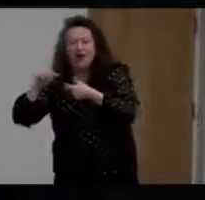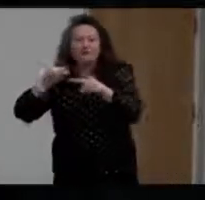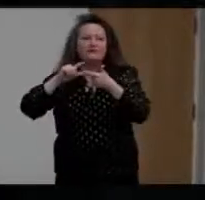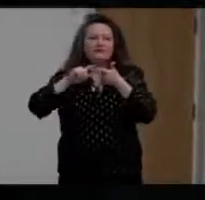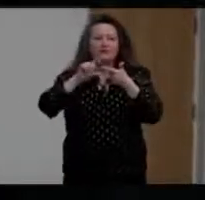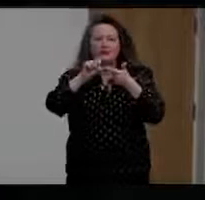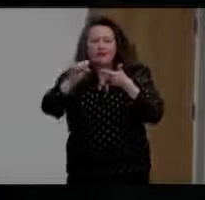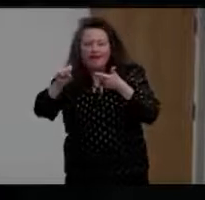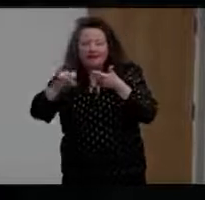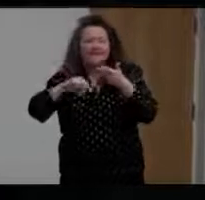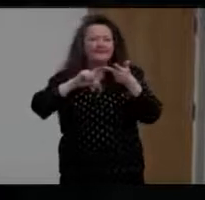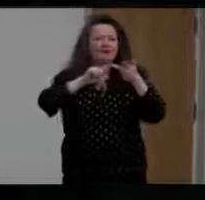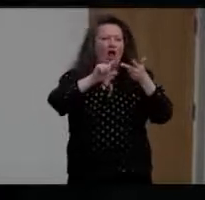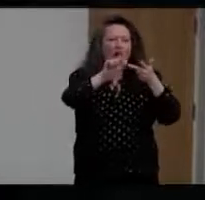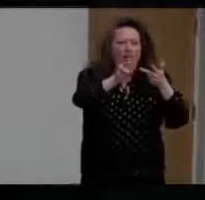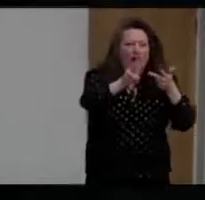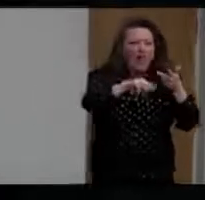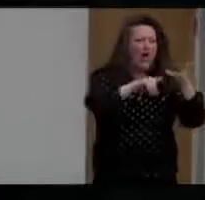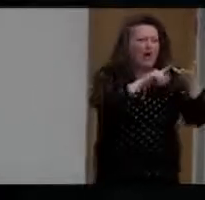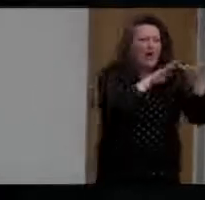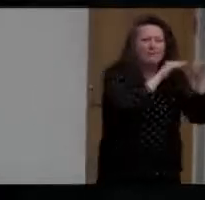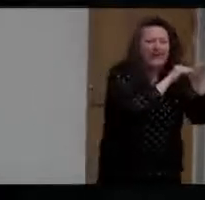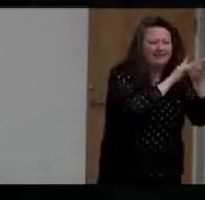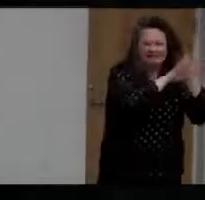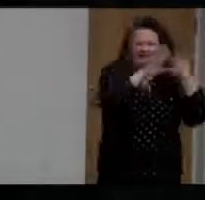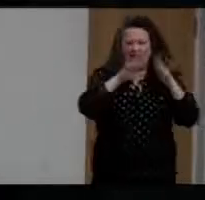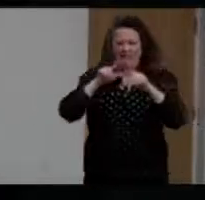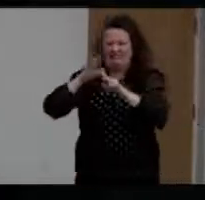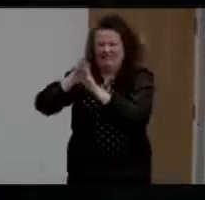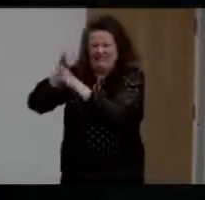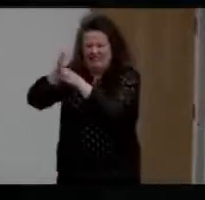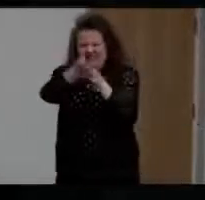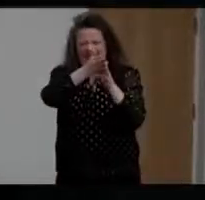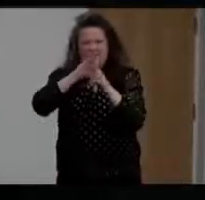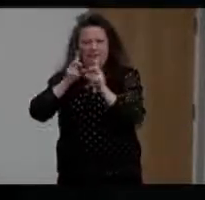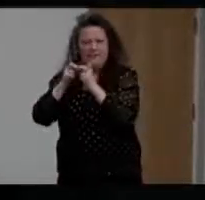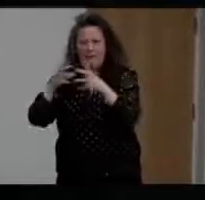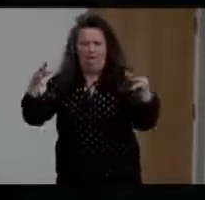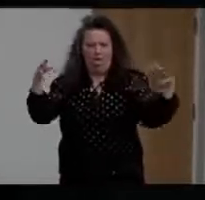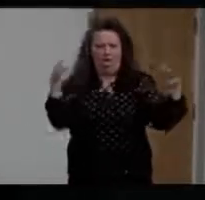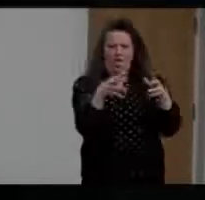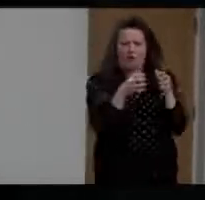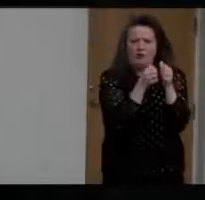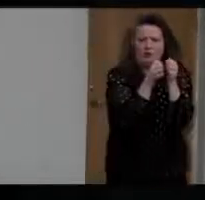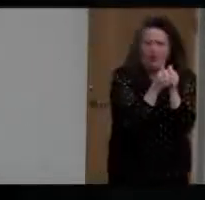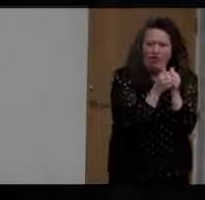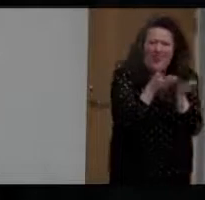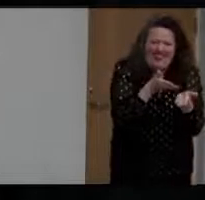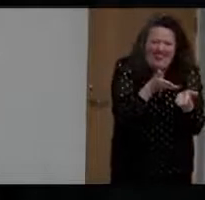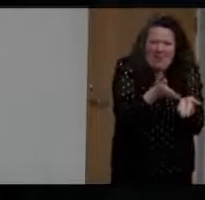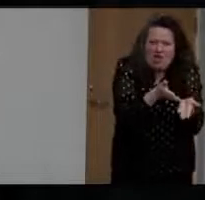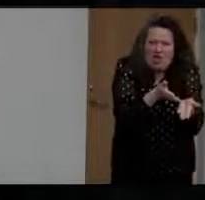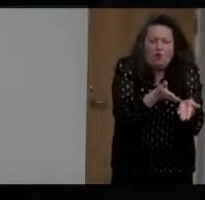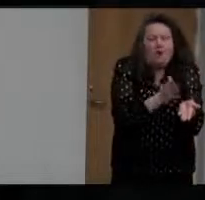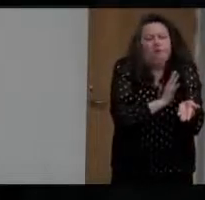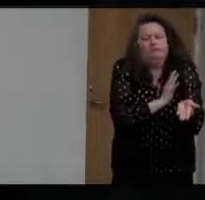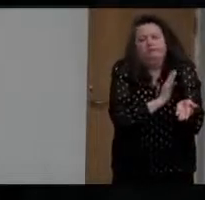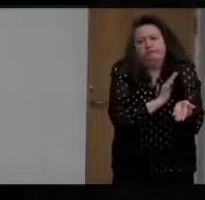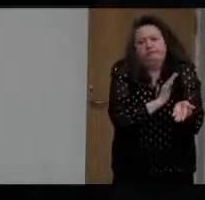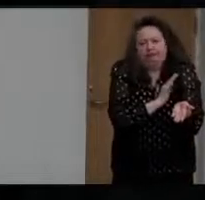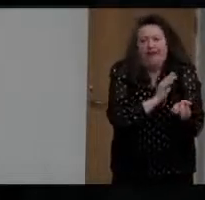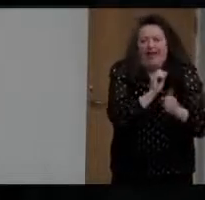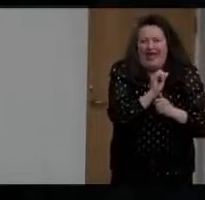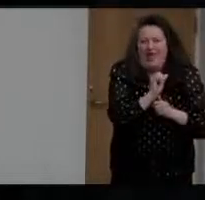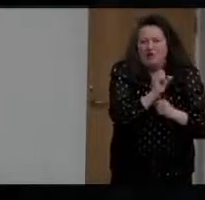law, medicine, nursing, education. I have met so many amazing people, and that's, I think, really going to be key to our